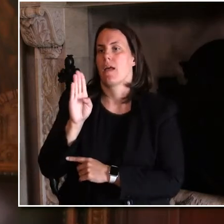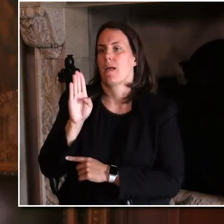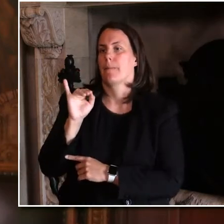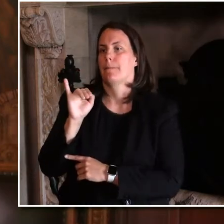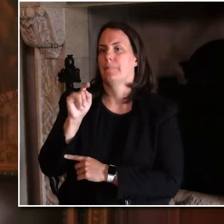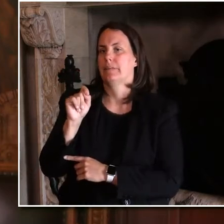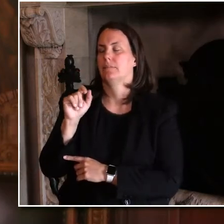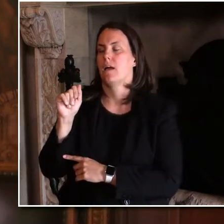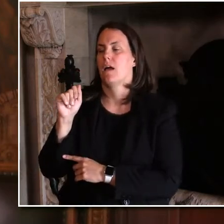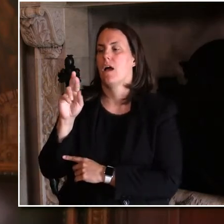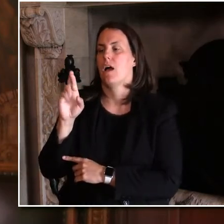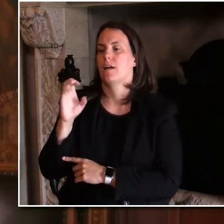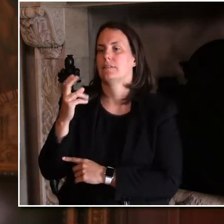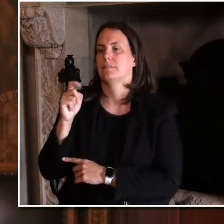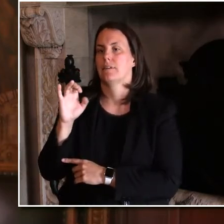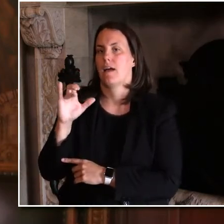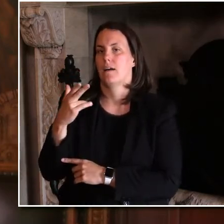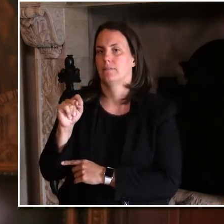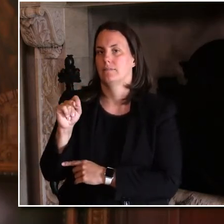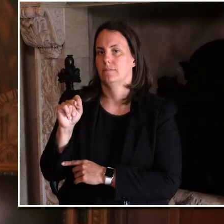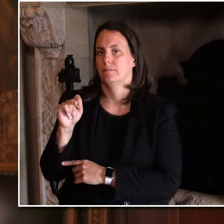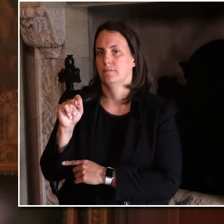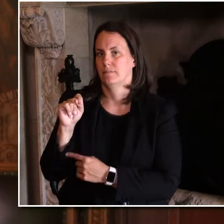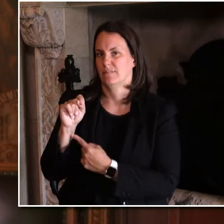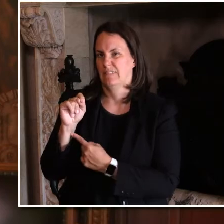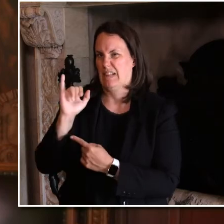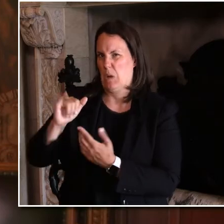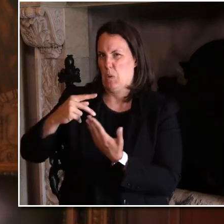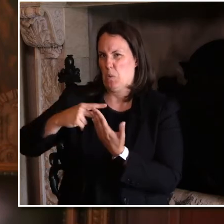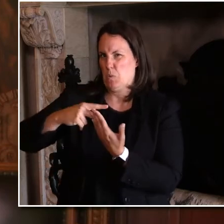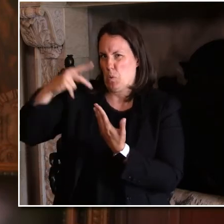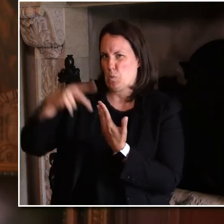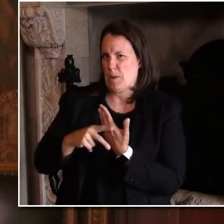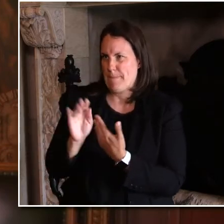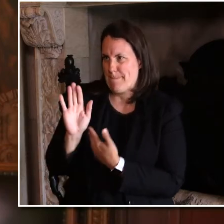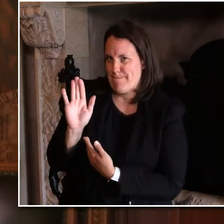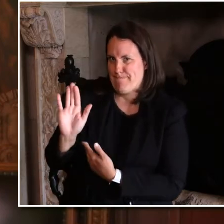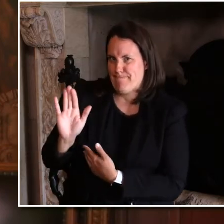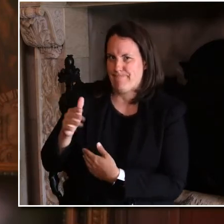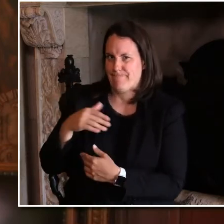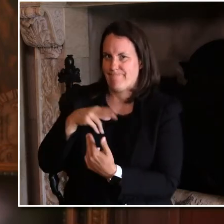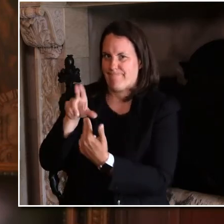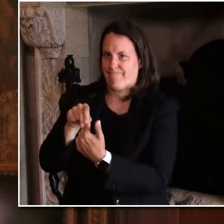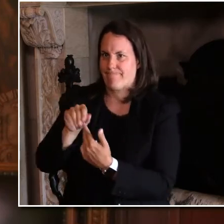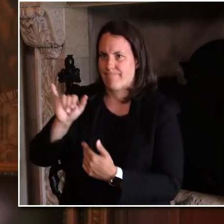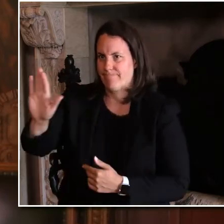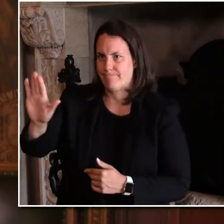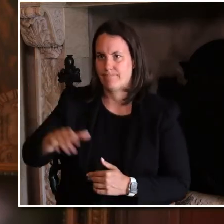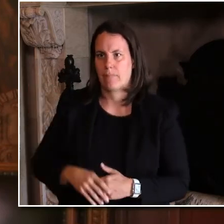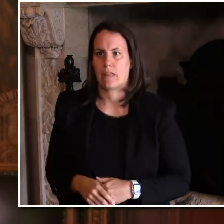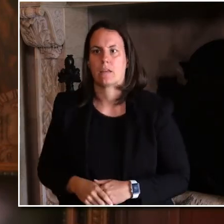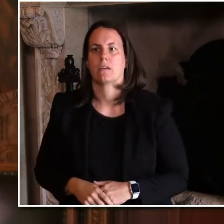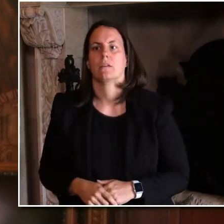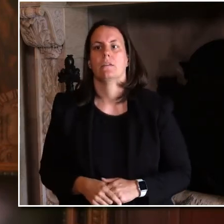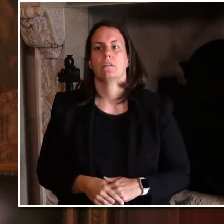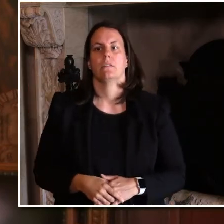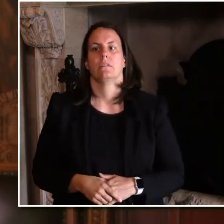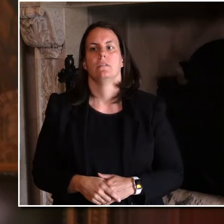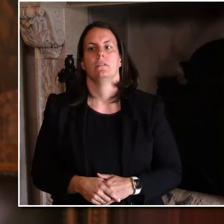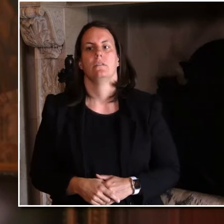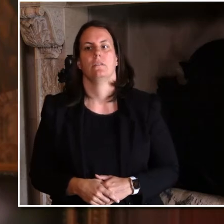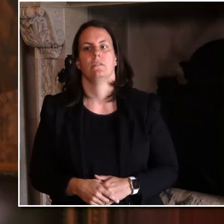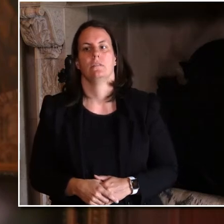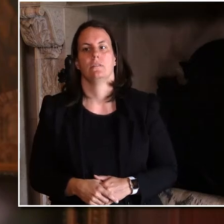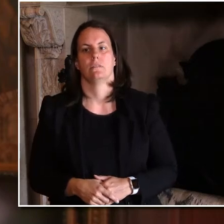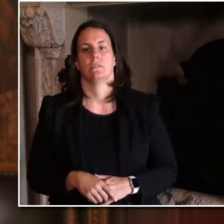whether these tests will be followed up, because this is being done as not as a diagnostic test, meaning we're not doing this